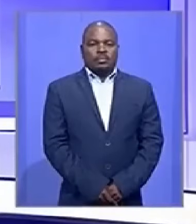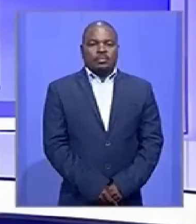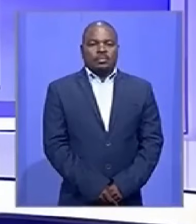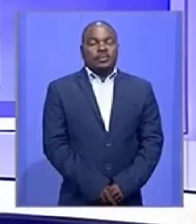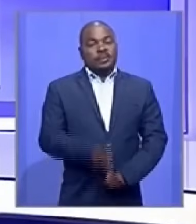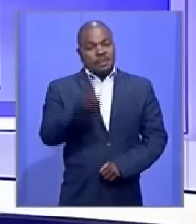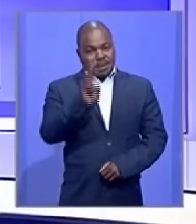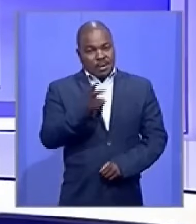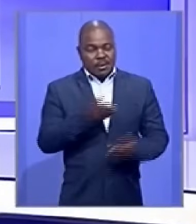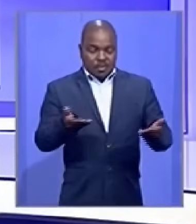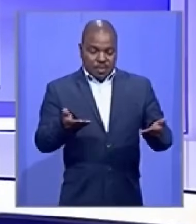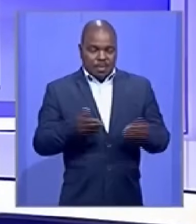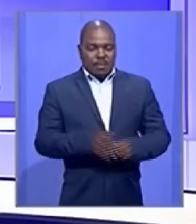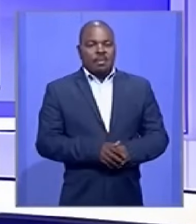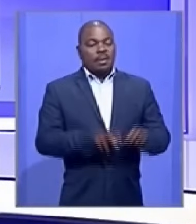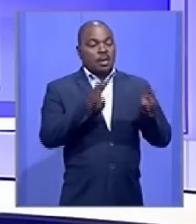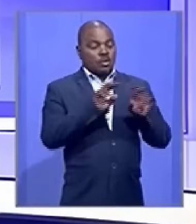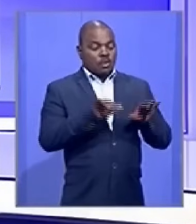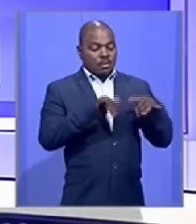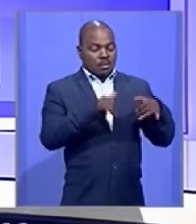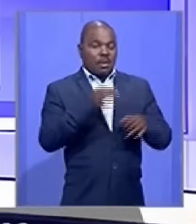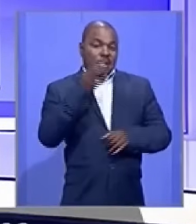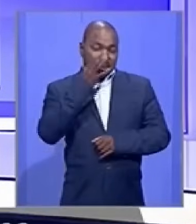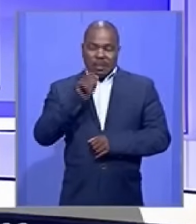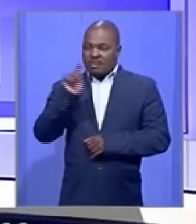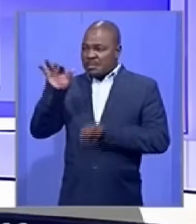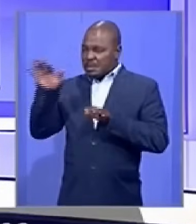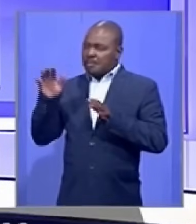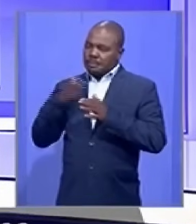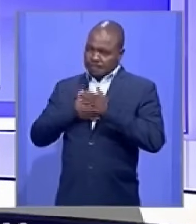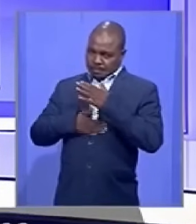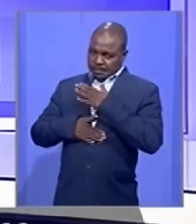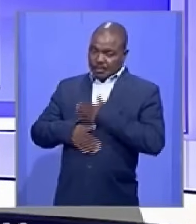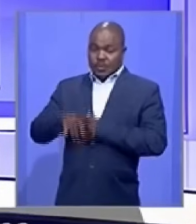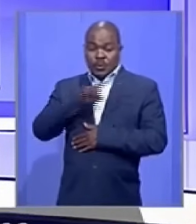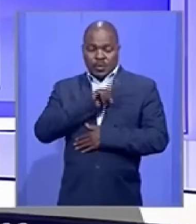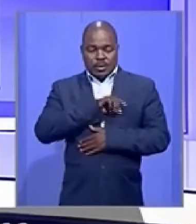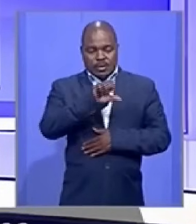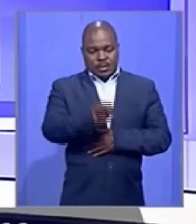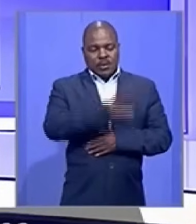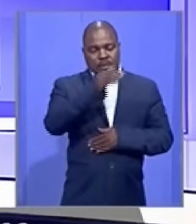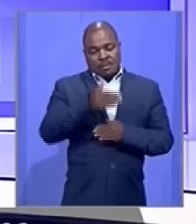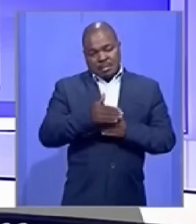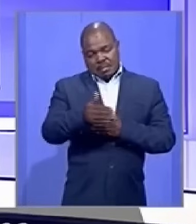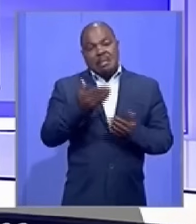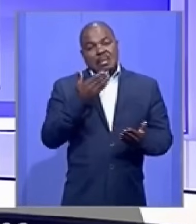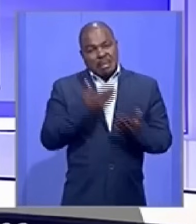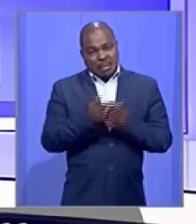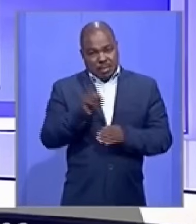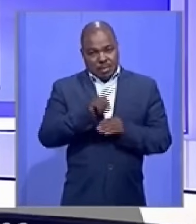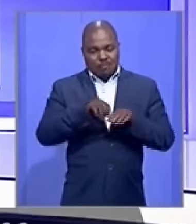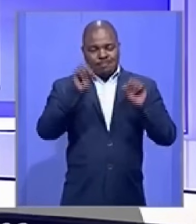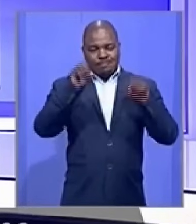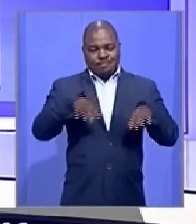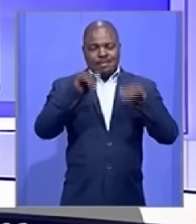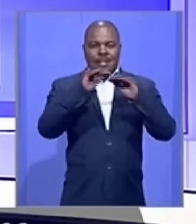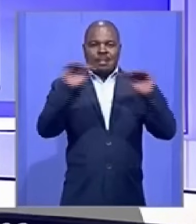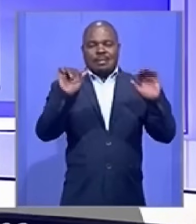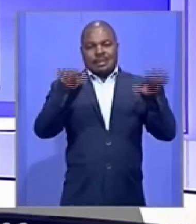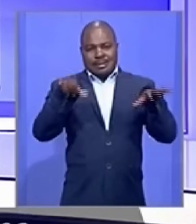Re boela re o amohela Eskom e re ba ai ba kgobe matshwafe mabapi le hore naha e ka iphumana e kene mokgahlelong wa 16